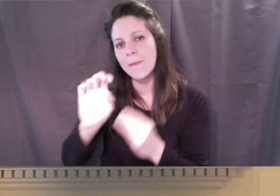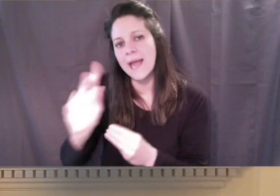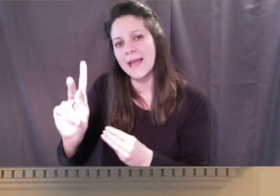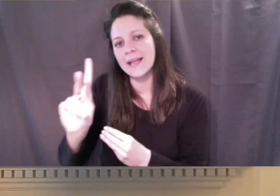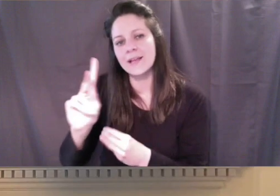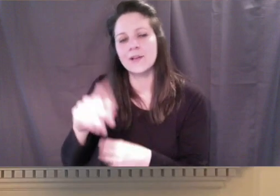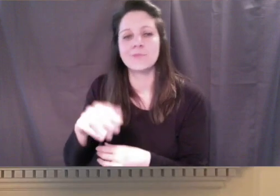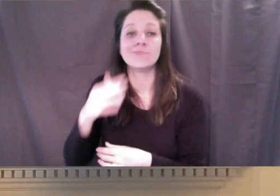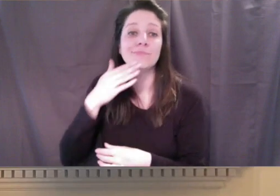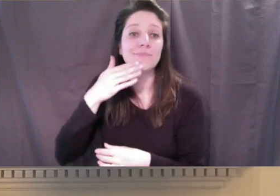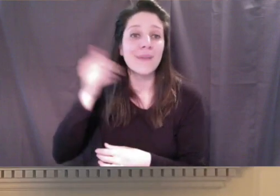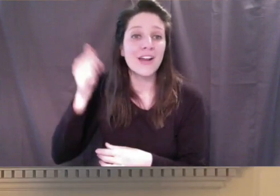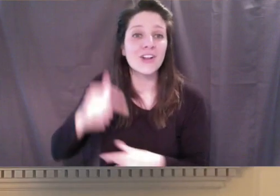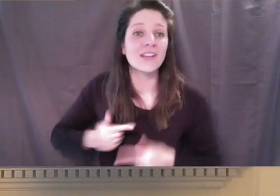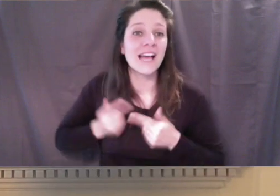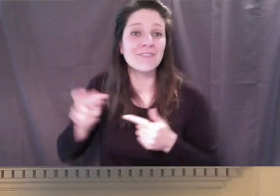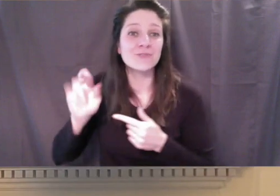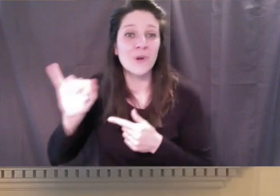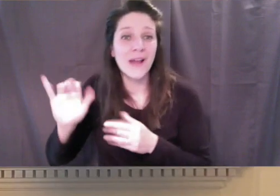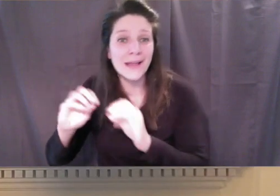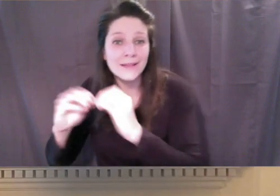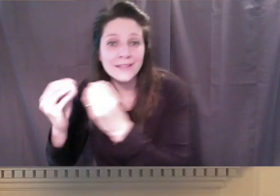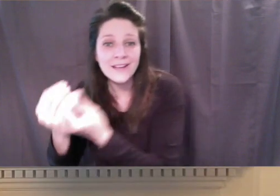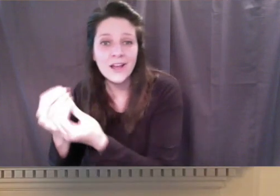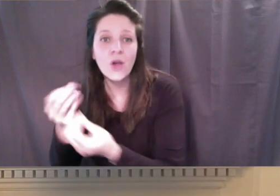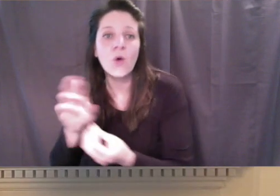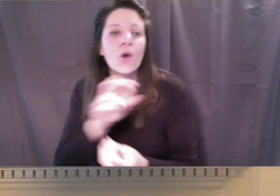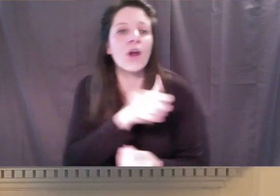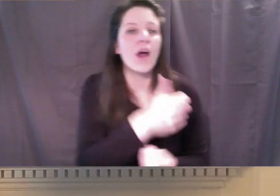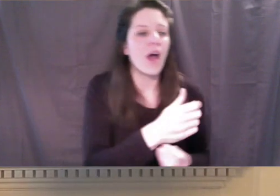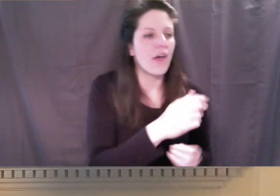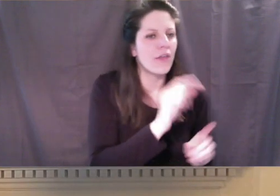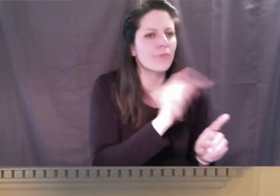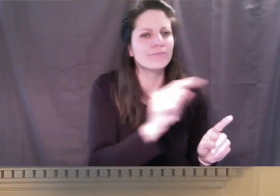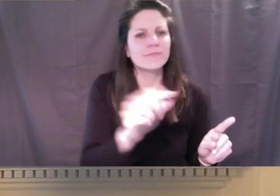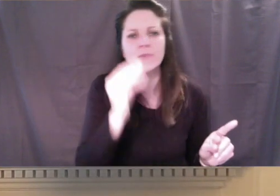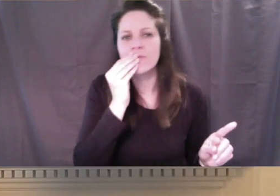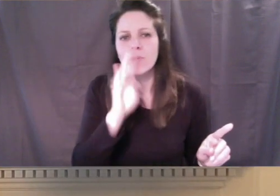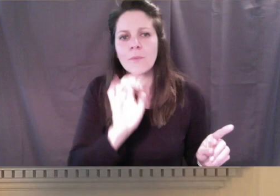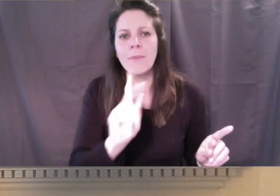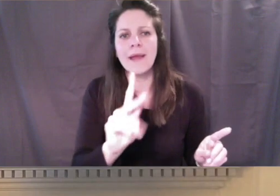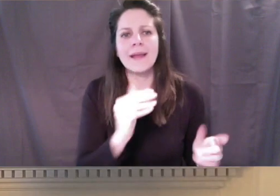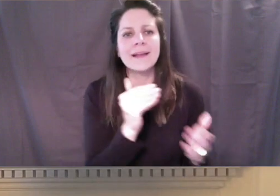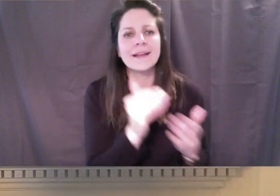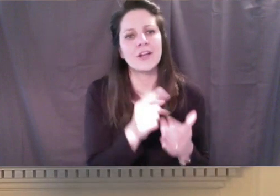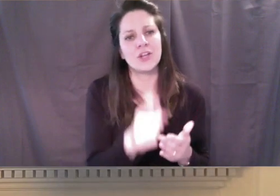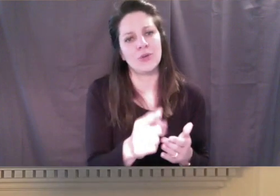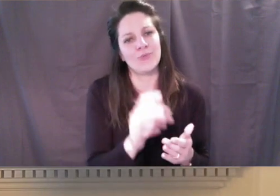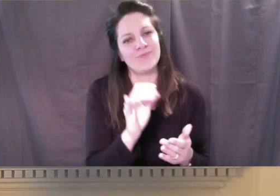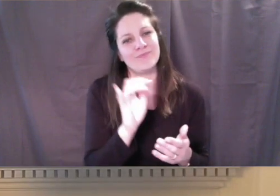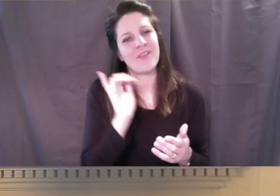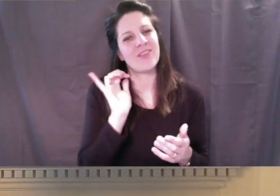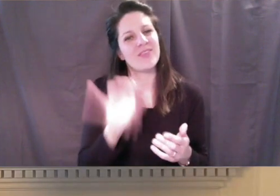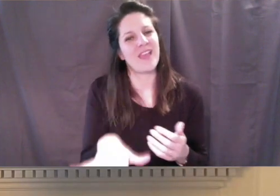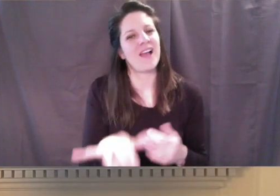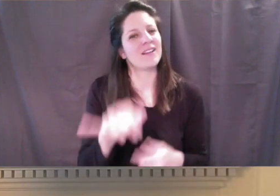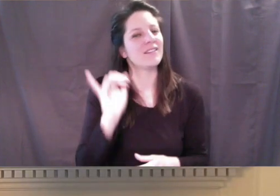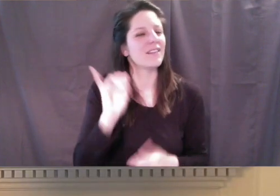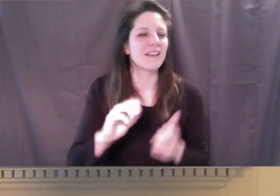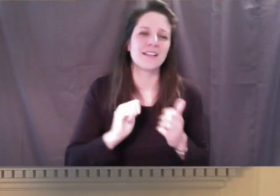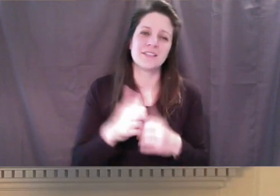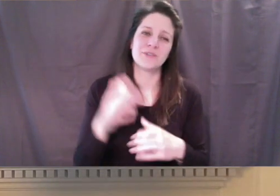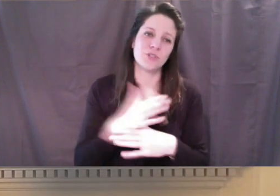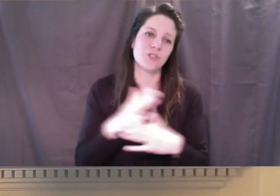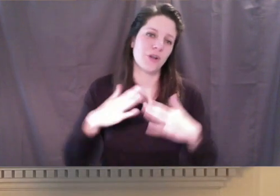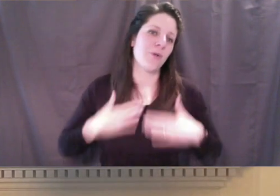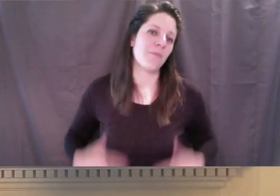an organization dedicated to distributing food, like Better Lives Rhode Island or other food banks in the area where you